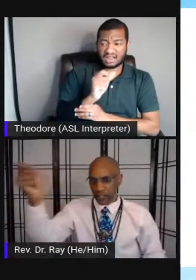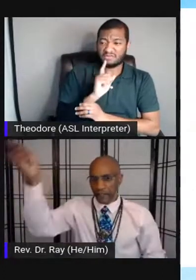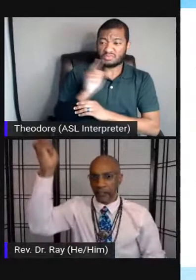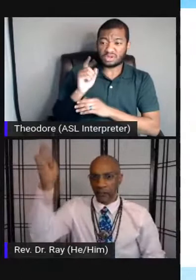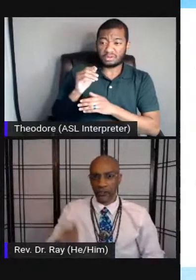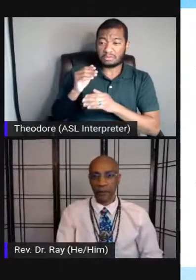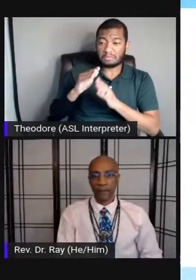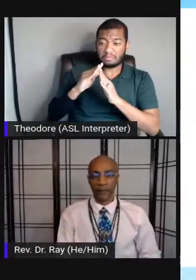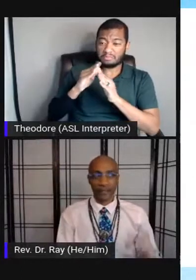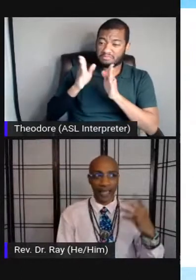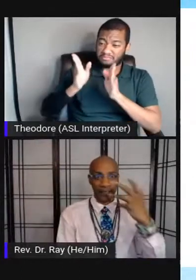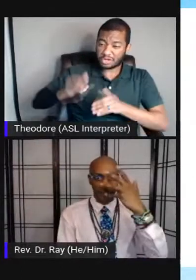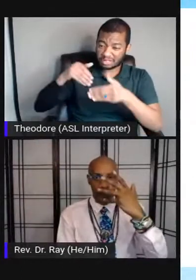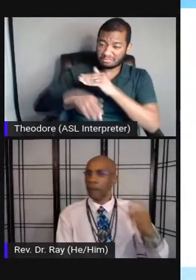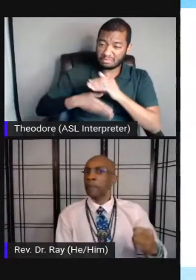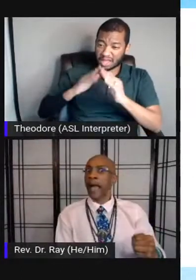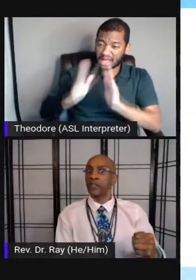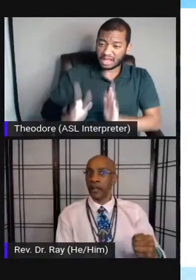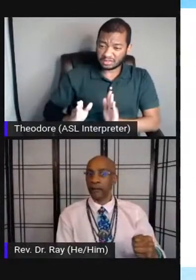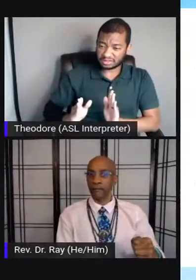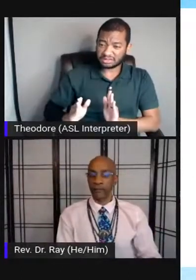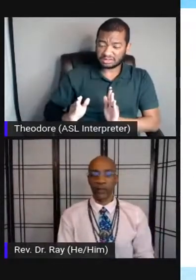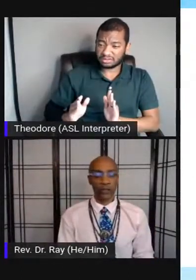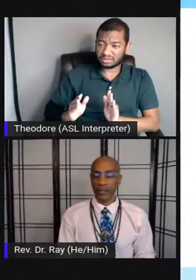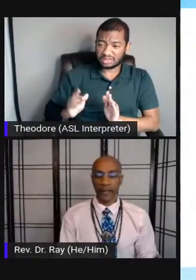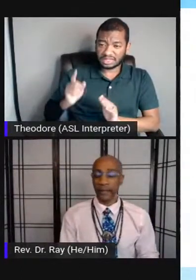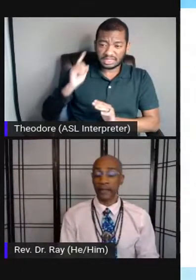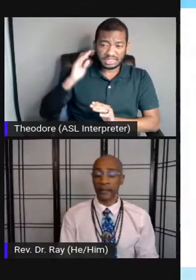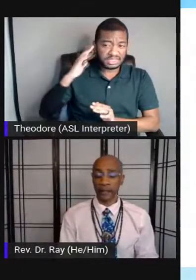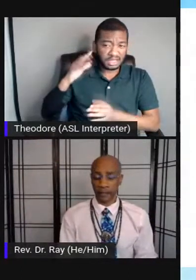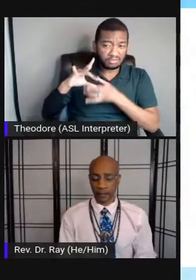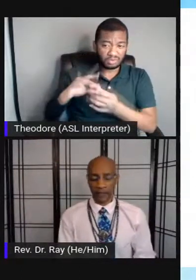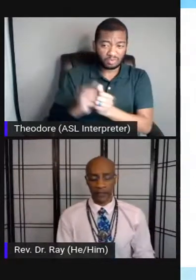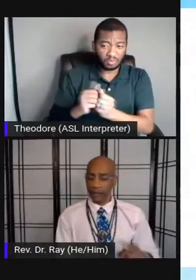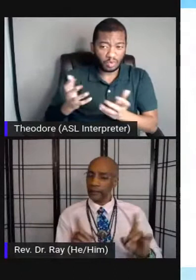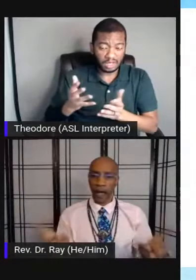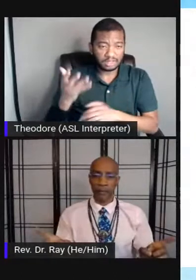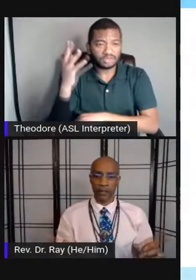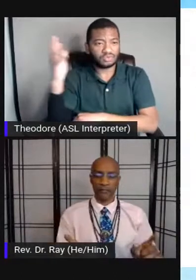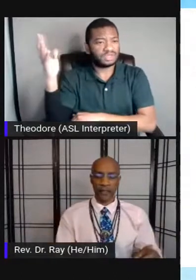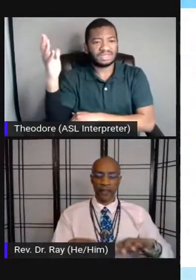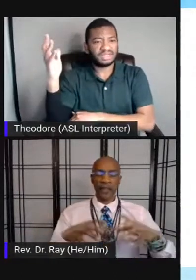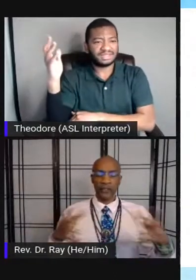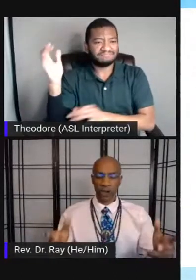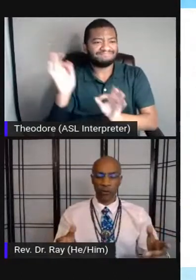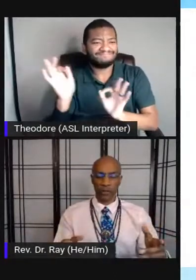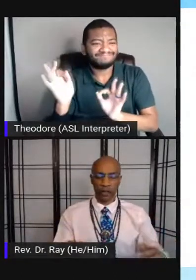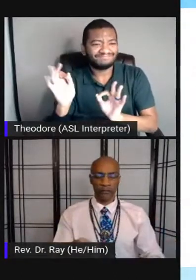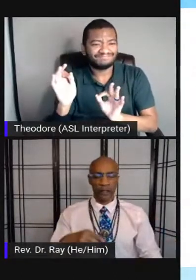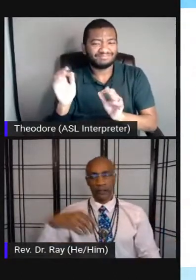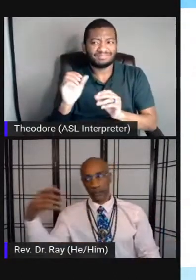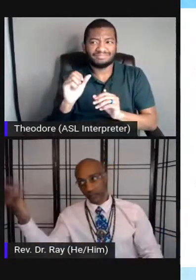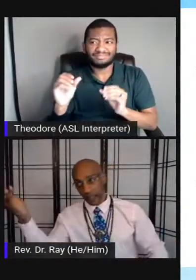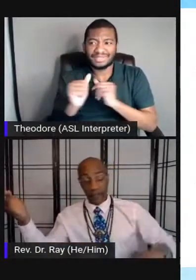it's the invaders, because I can't see it, so I'm imagining. So it's not the antithesis of faith. It's not the opposite of faith in terms